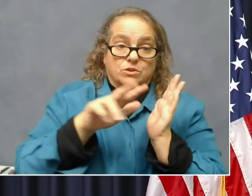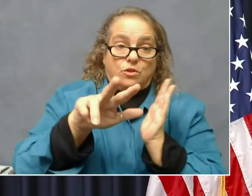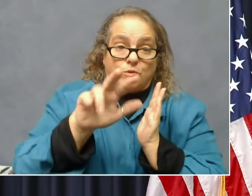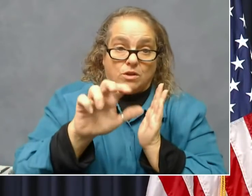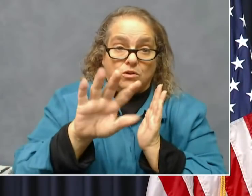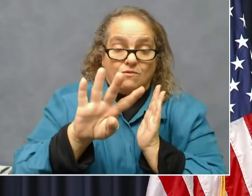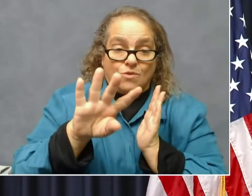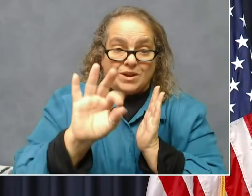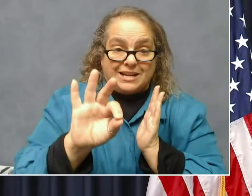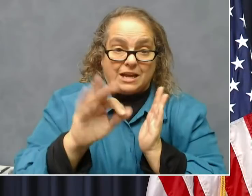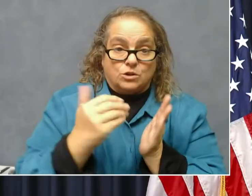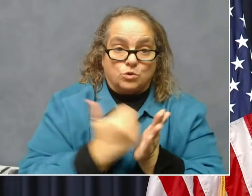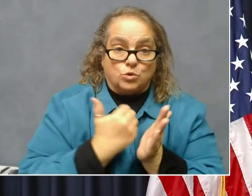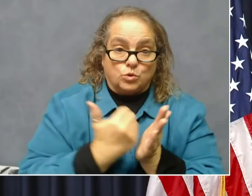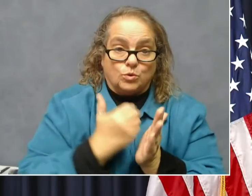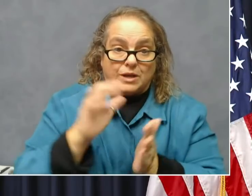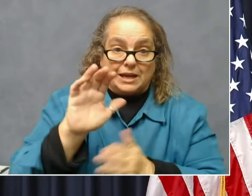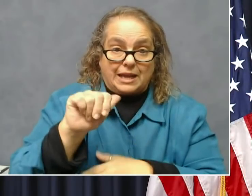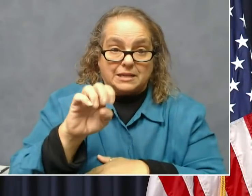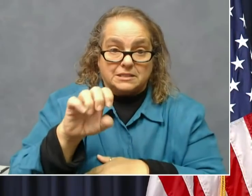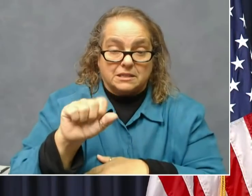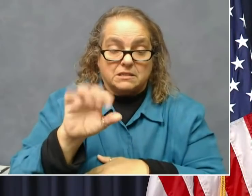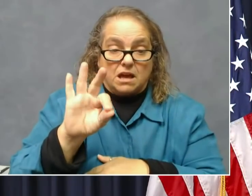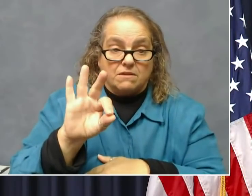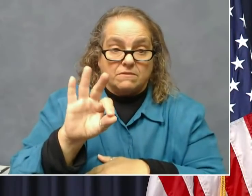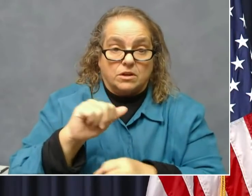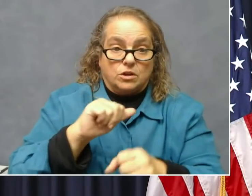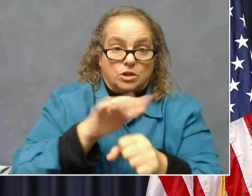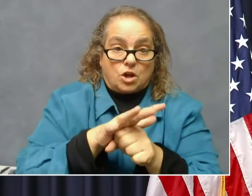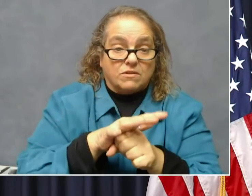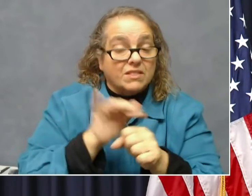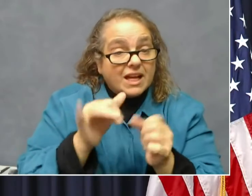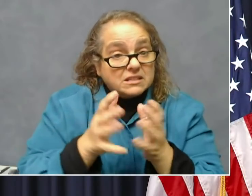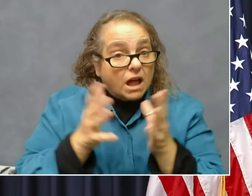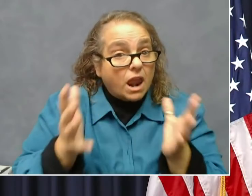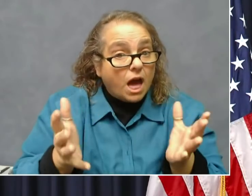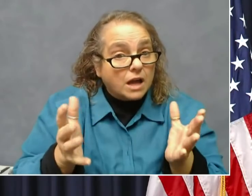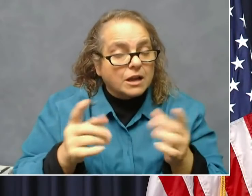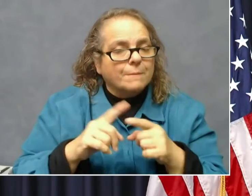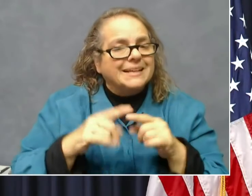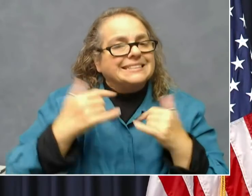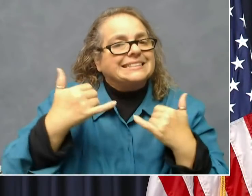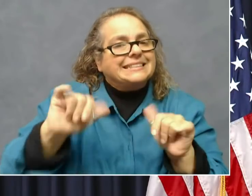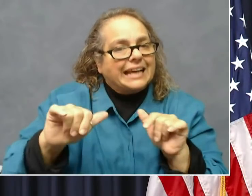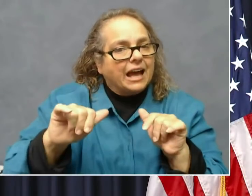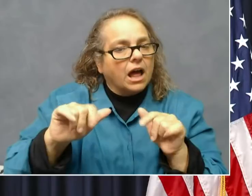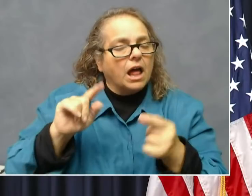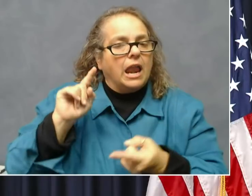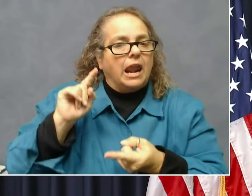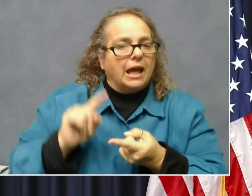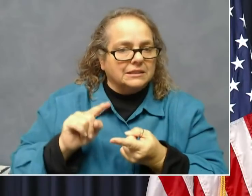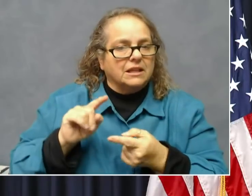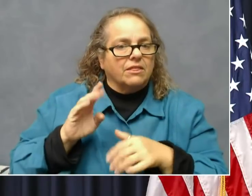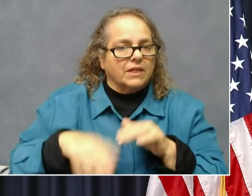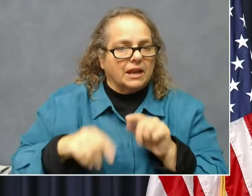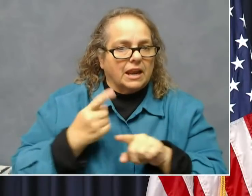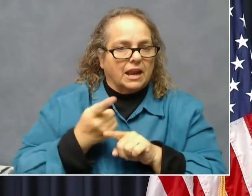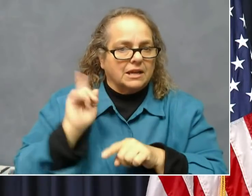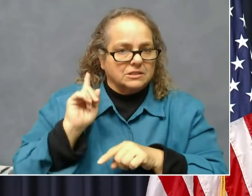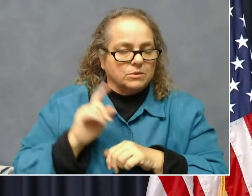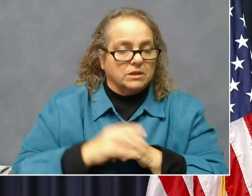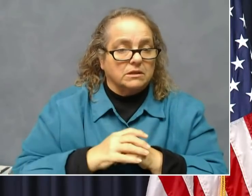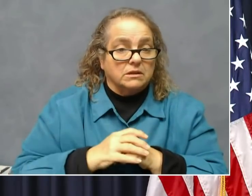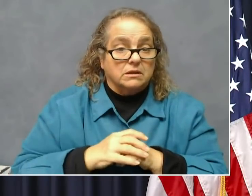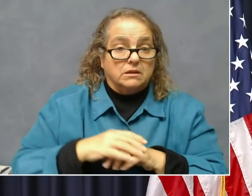3,349 new cases of COVID-19. Now, that is a lot, but it is still less than last week. And our positivity